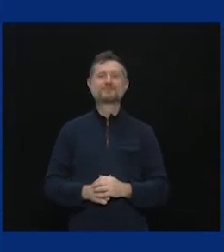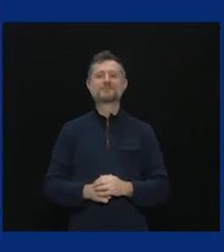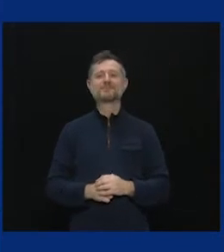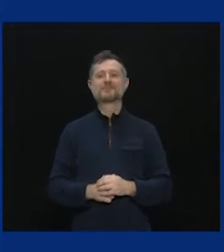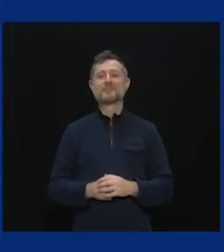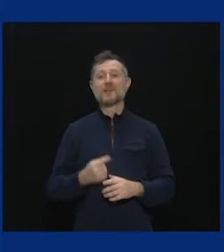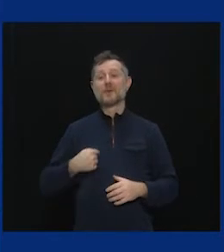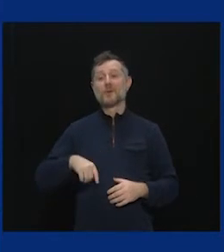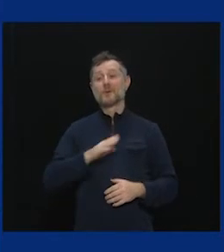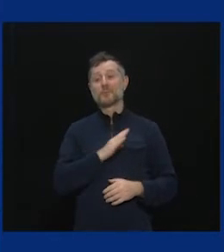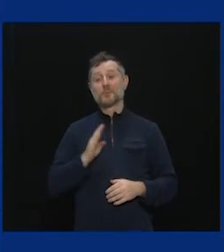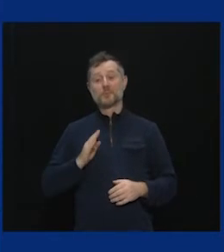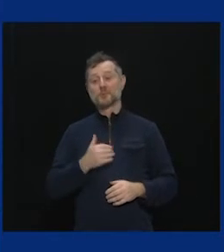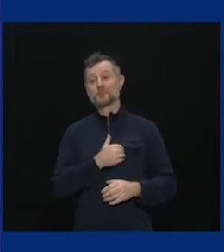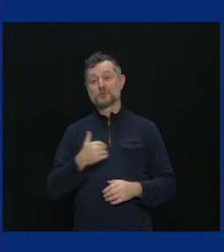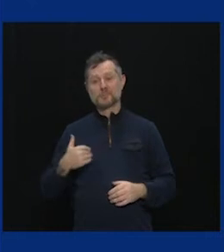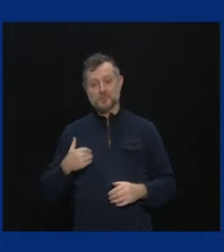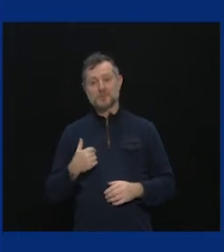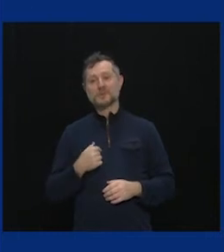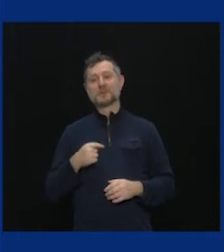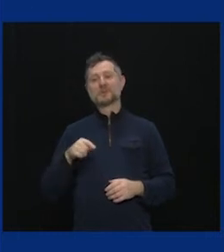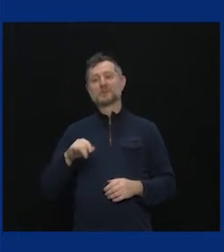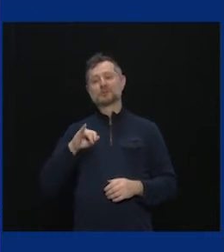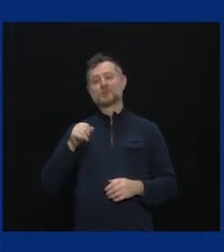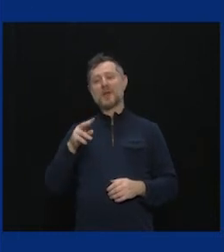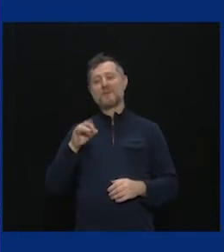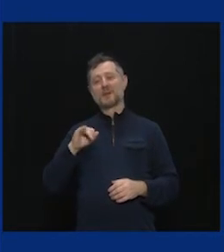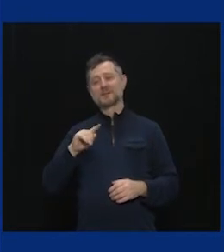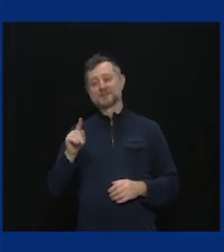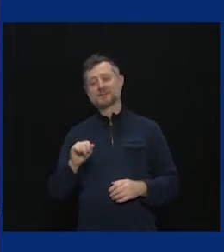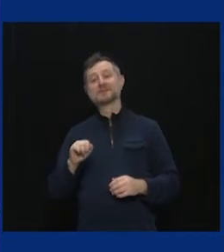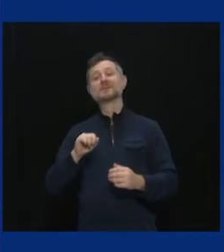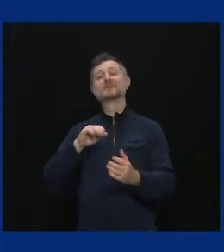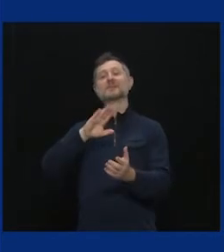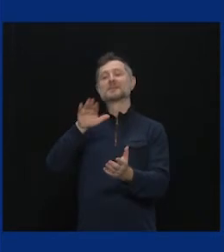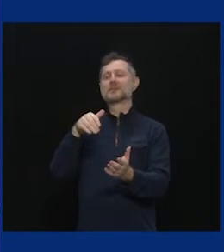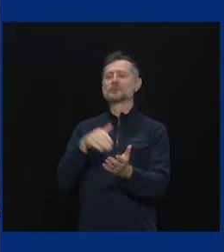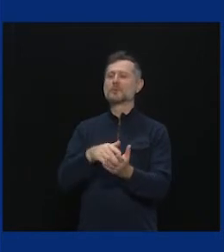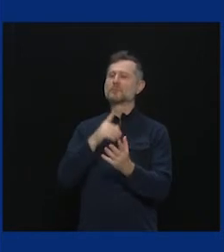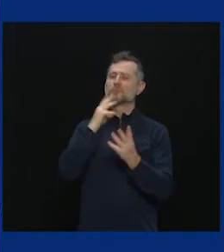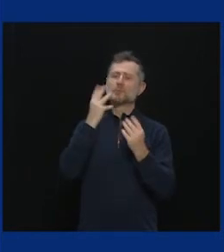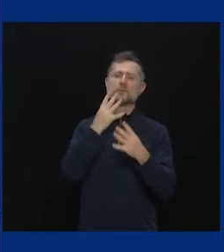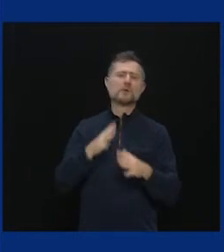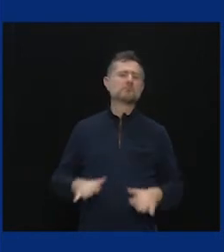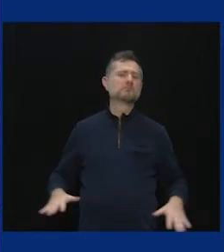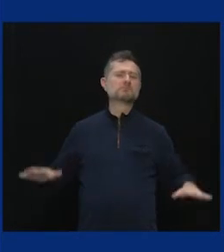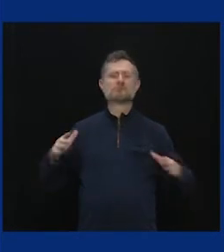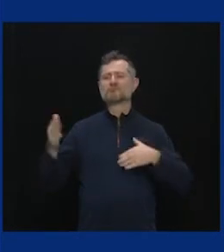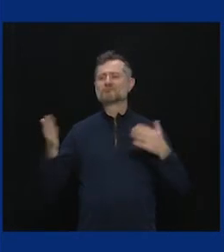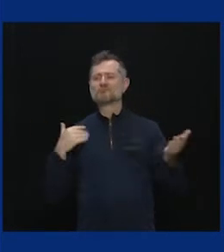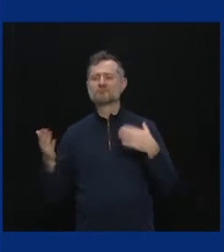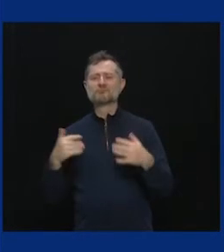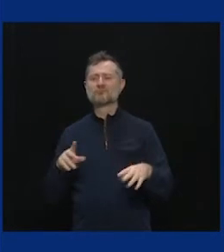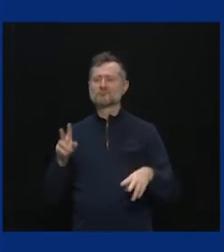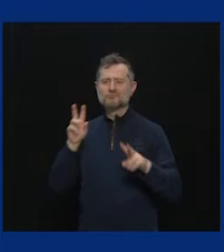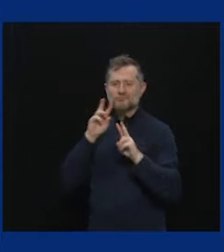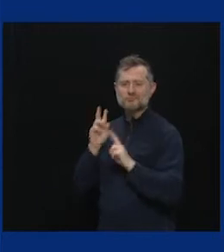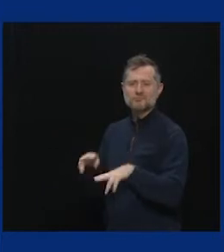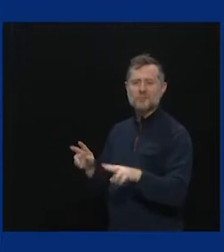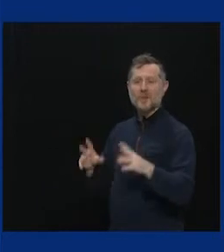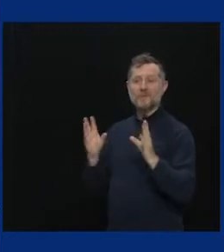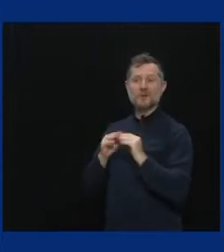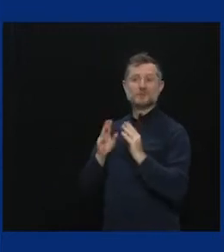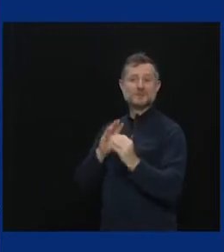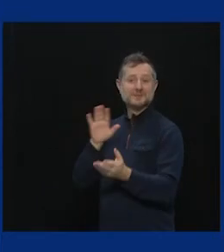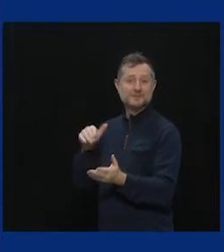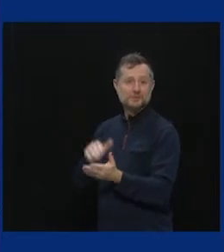the Javits Center, that beautiful, beautiful space that I invite people to come and take a look at, the convention center,